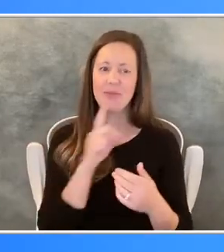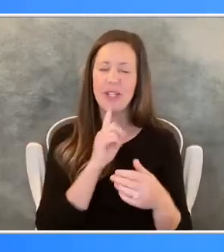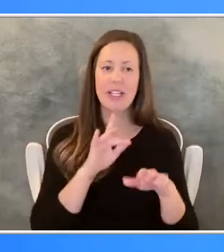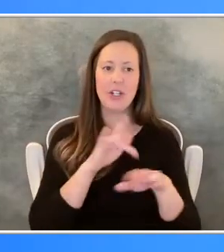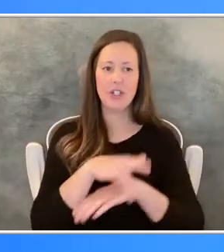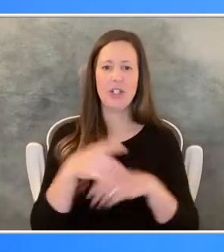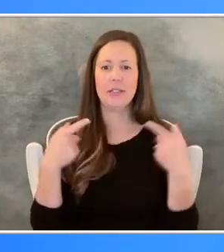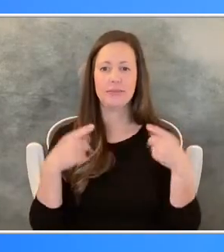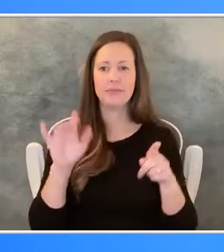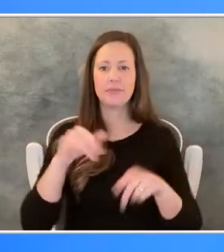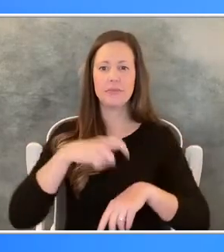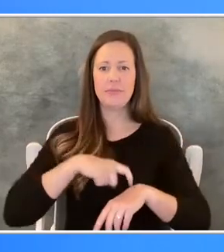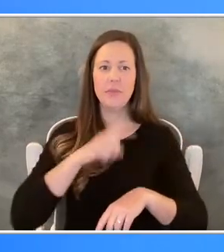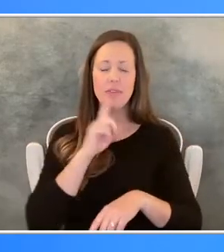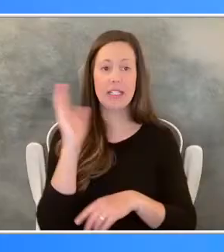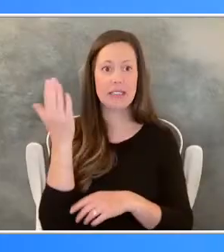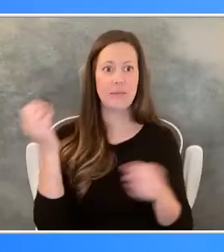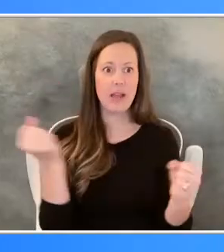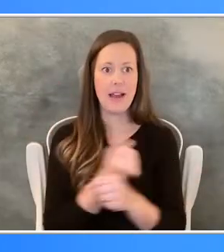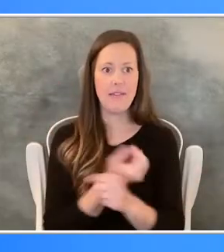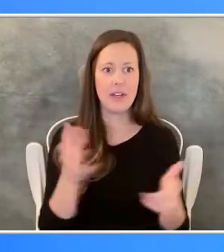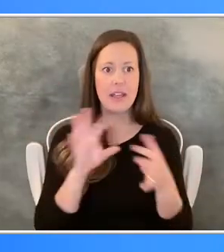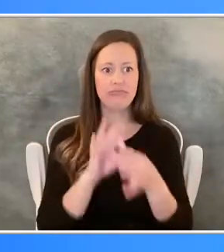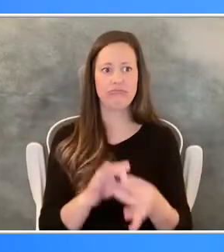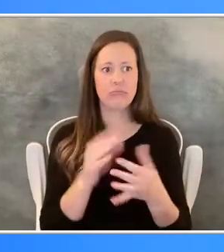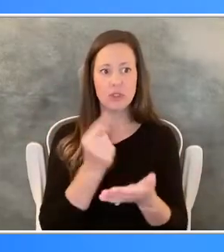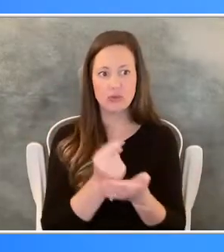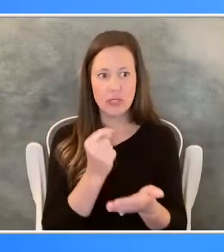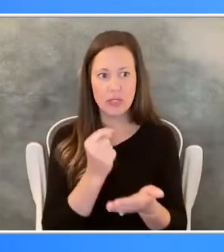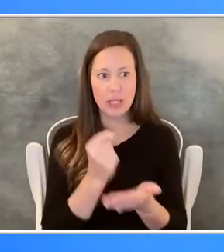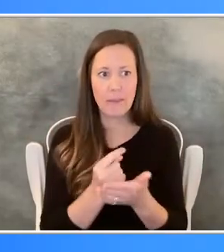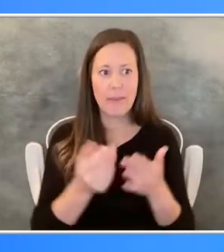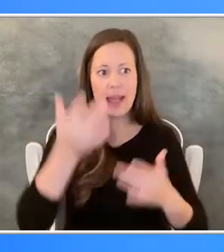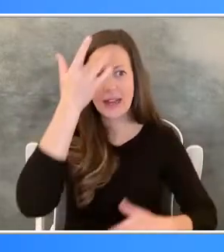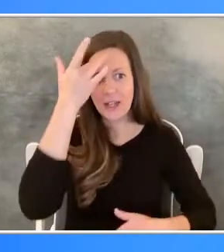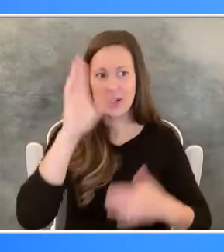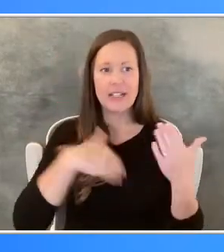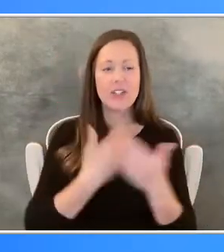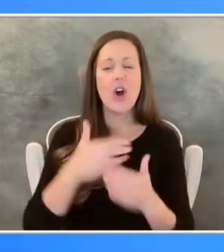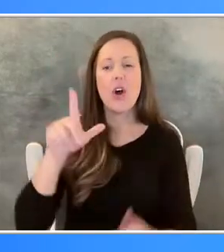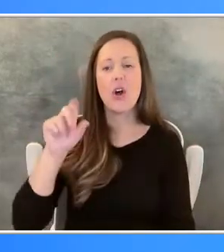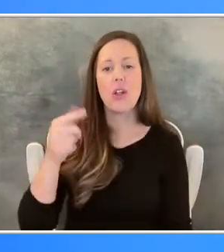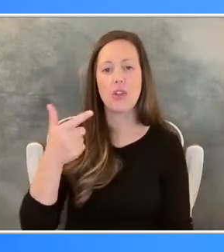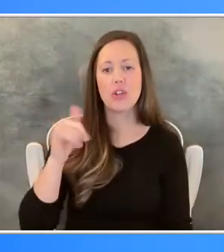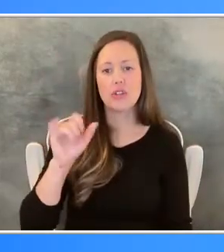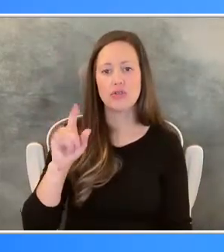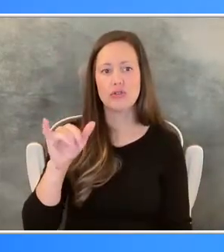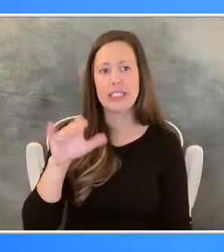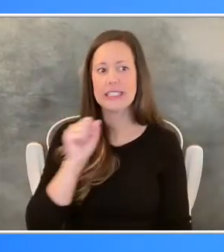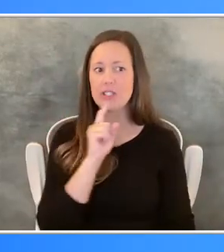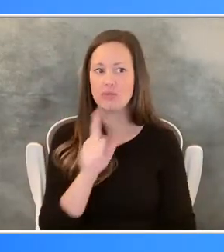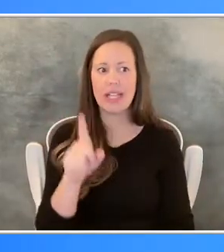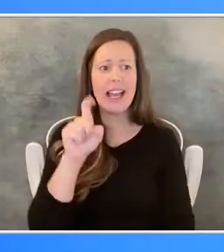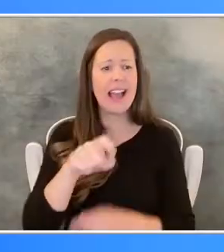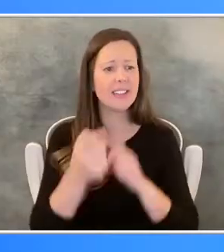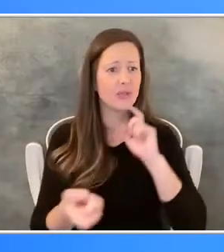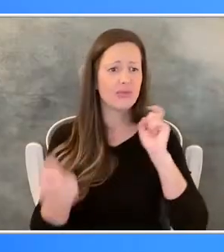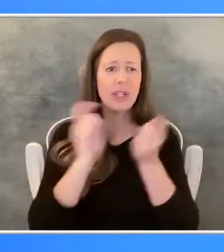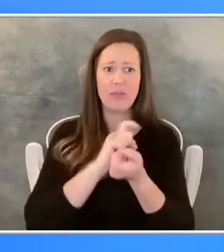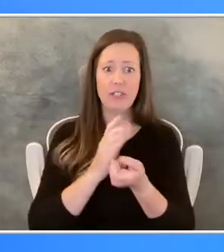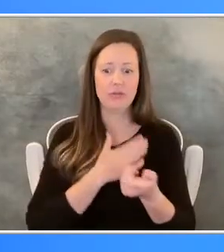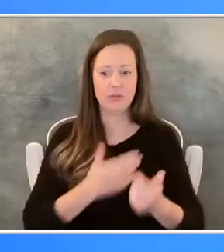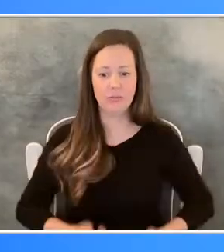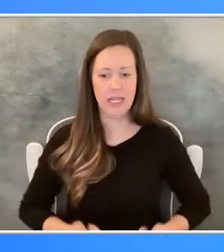all about treatments and the illness and all the logistics, and I mean, I had to rearrange my life completely. There's dealing